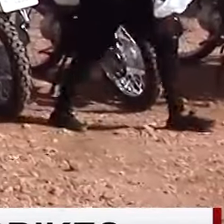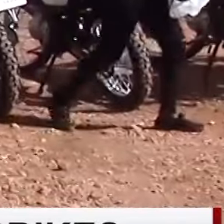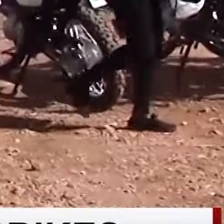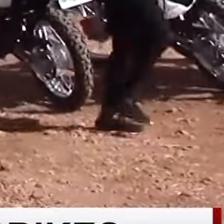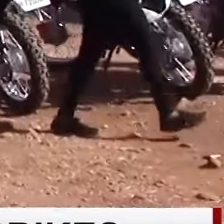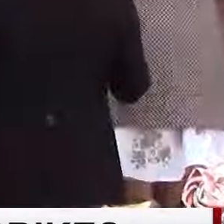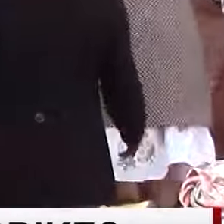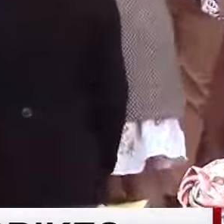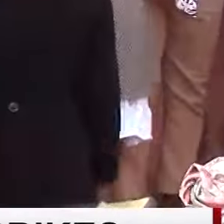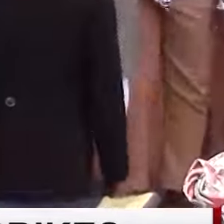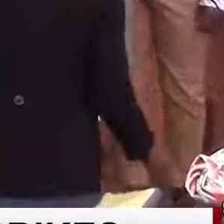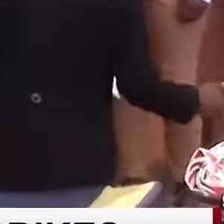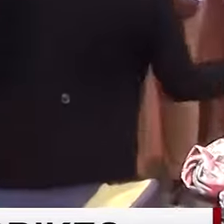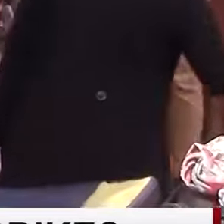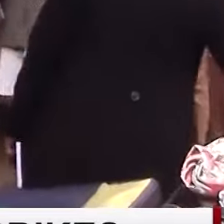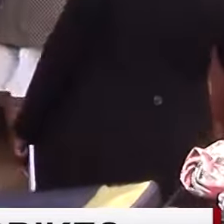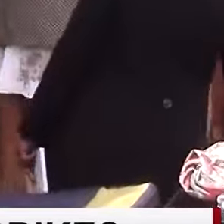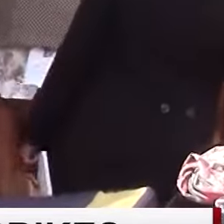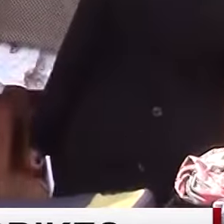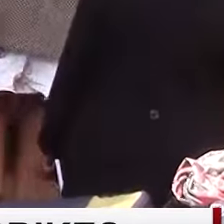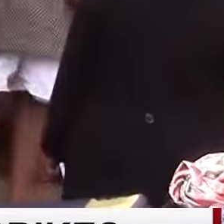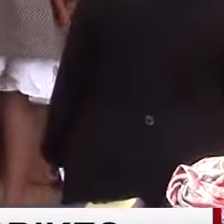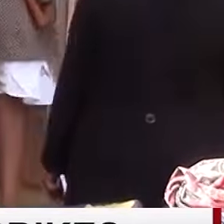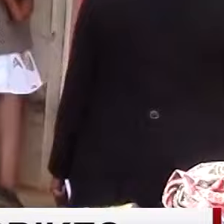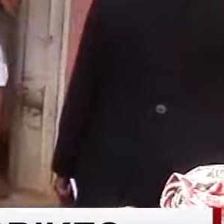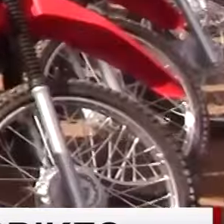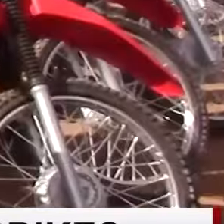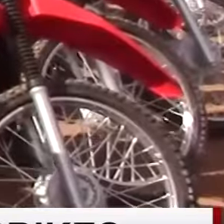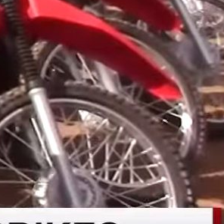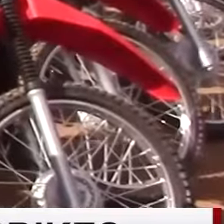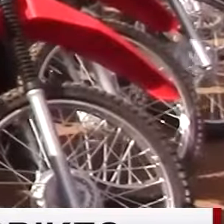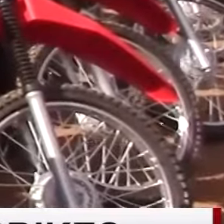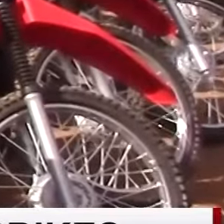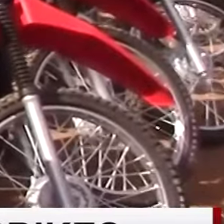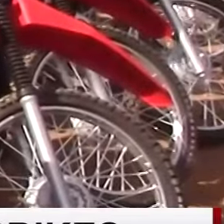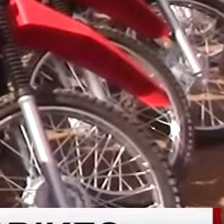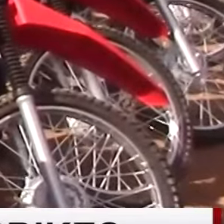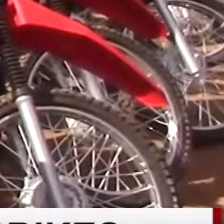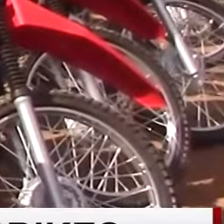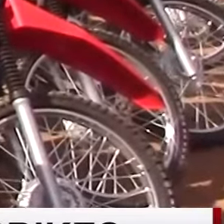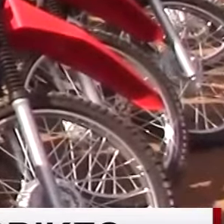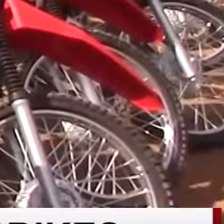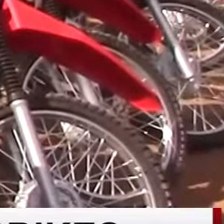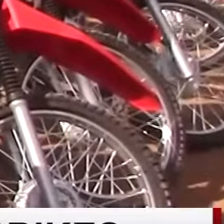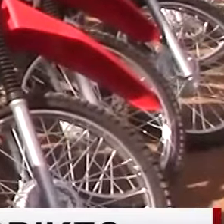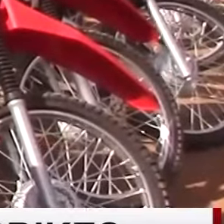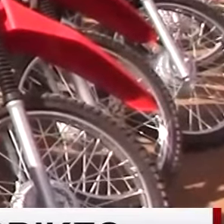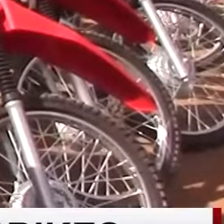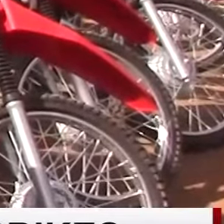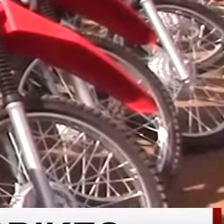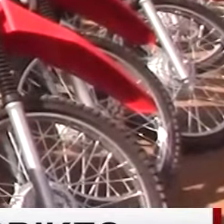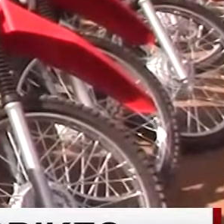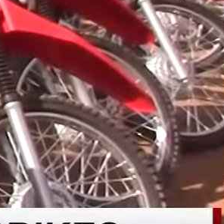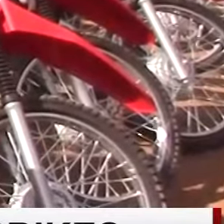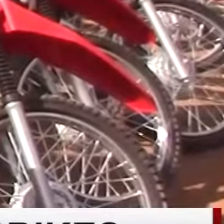in Chongwe District who are serving in 11 agriculture camps in the area. The motorbikes, which have been purchased under the